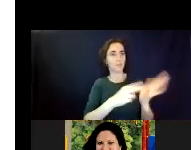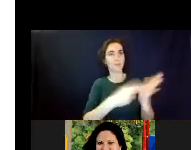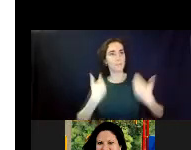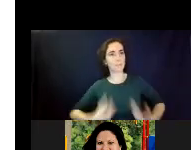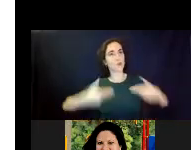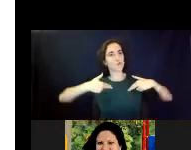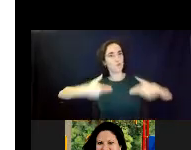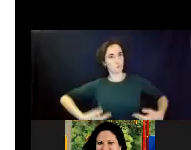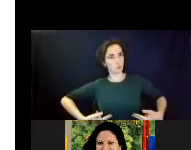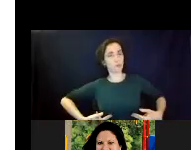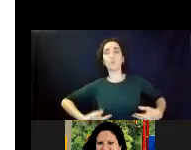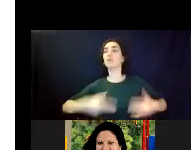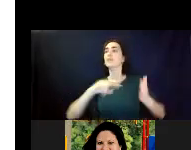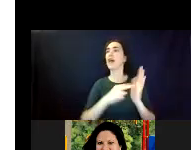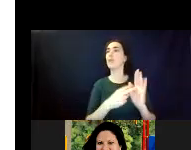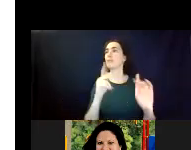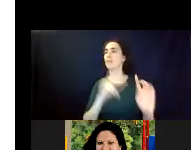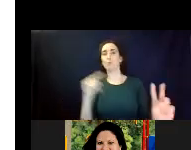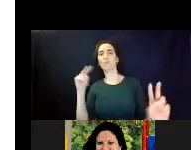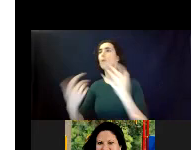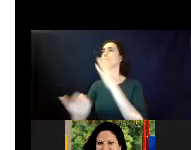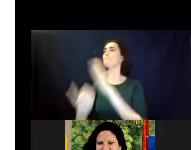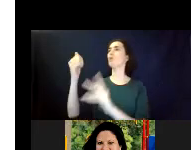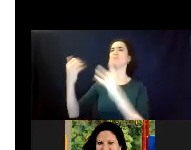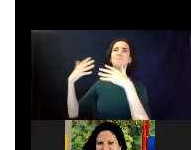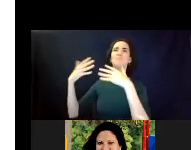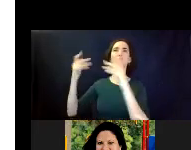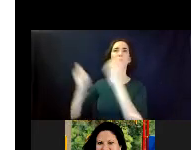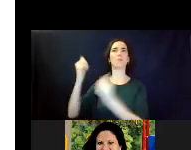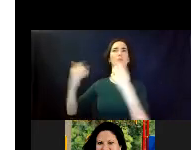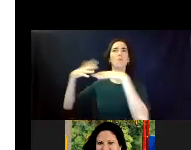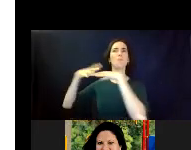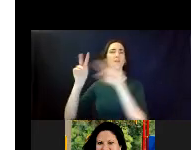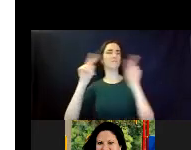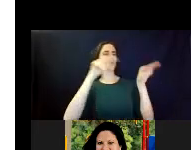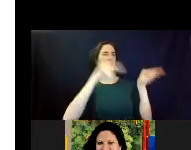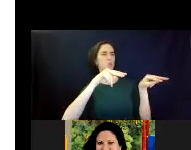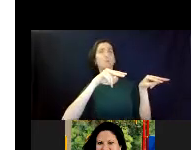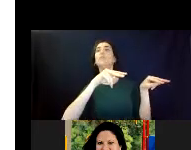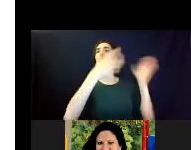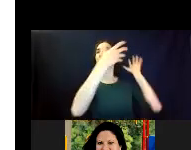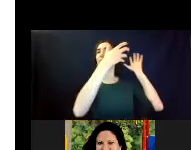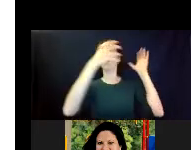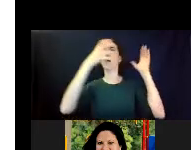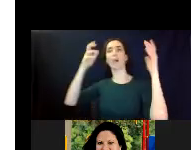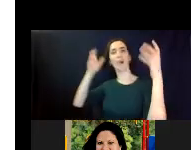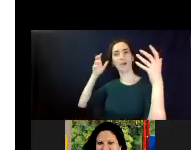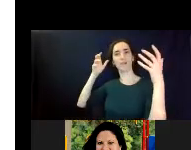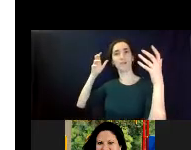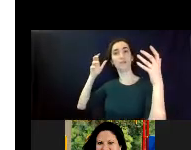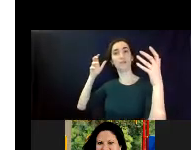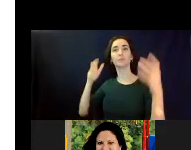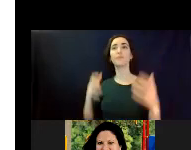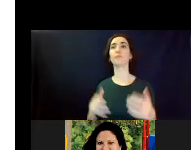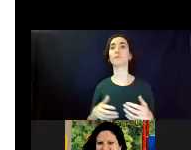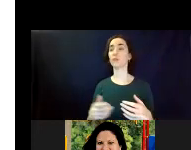to shift the perspective of mainstream society. Through researching the topics of disability history